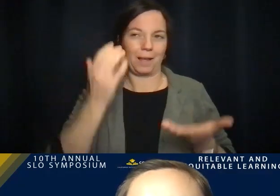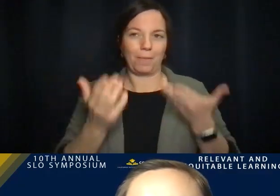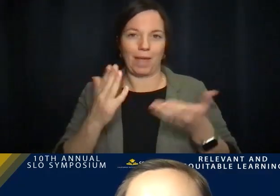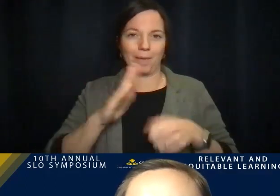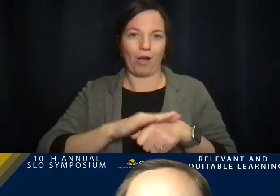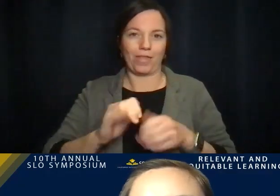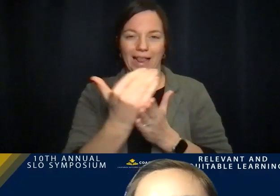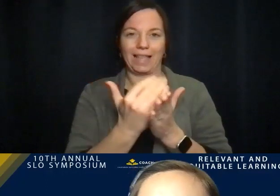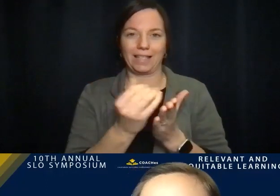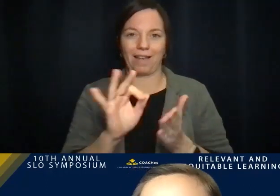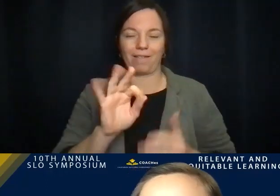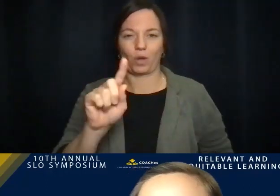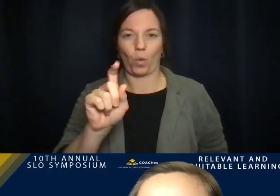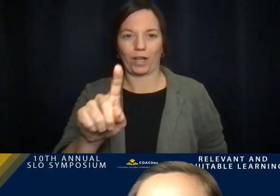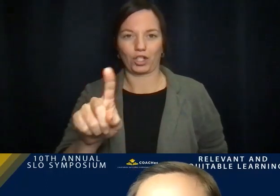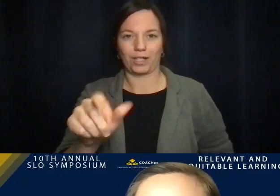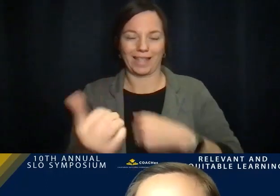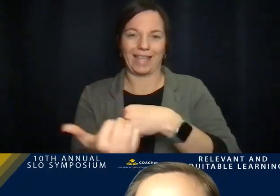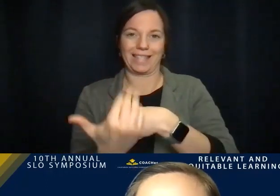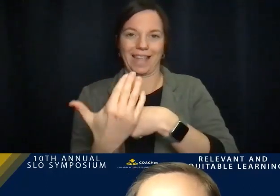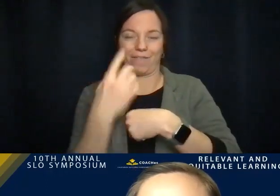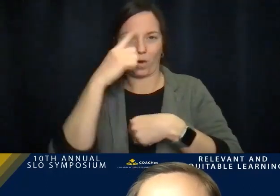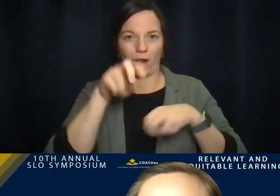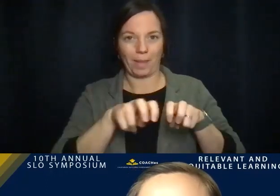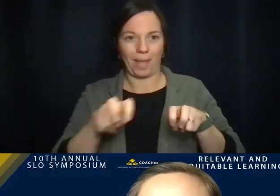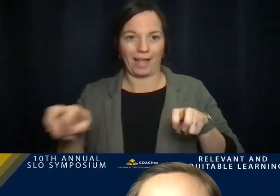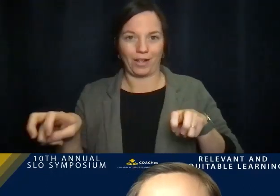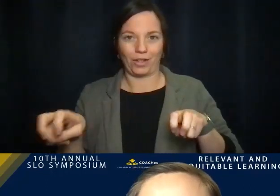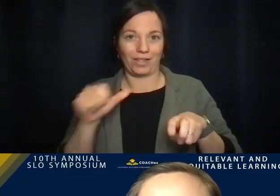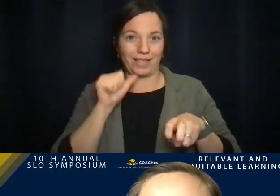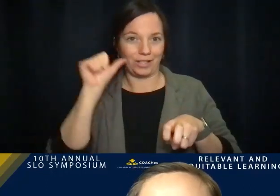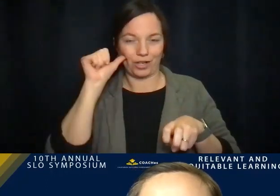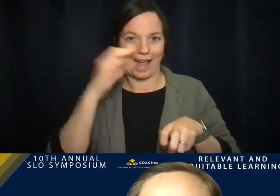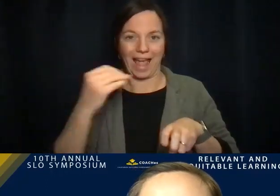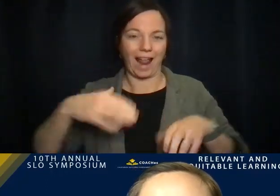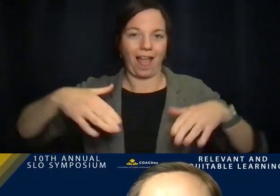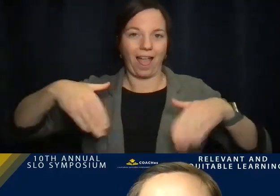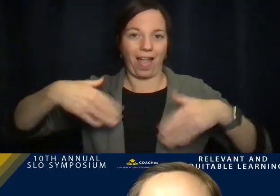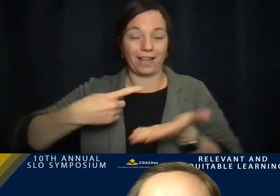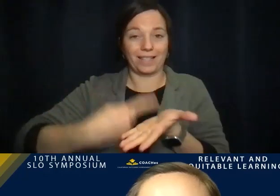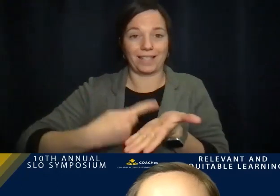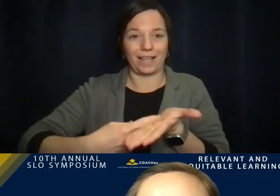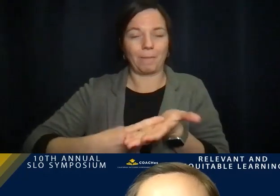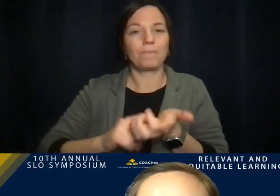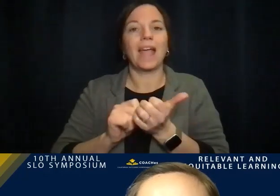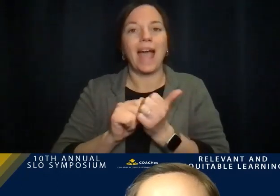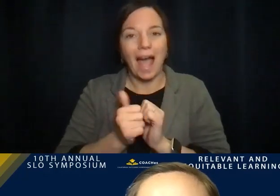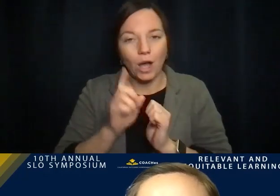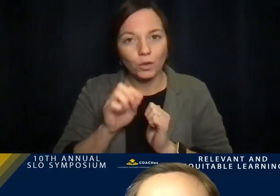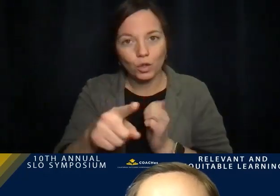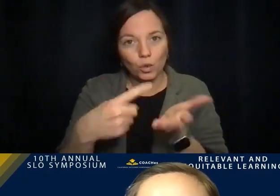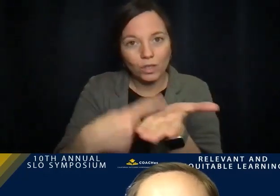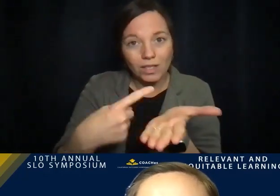of questions that they sent the panel yesterday that we didn't get to, about, you know, how do you talk to faculty who